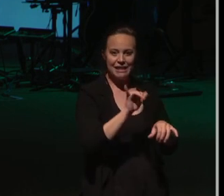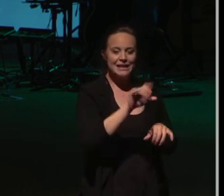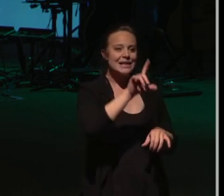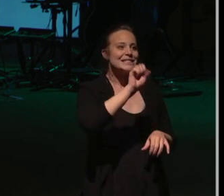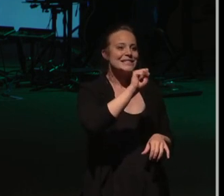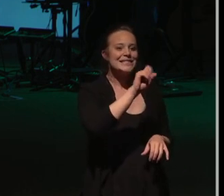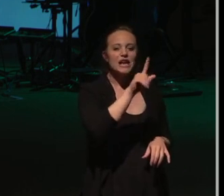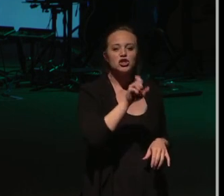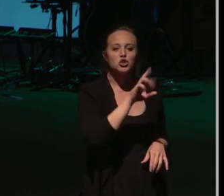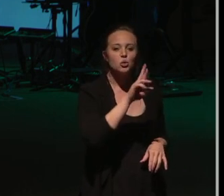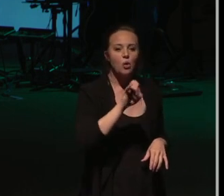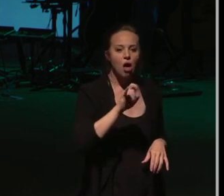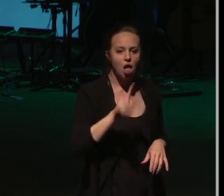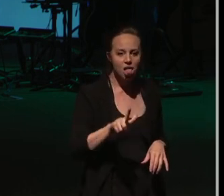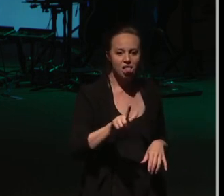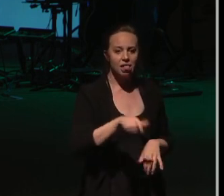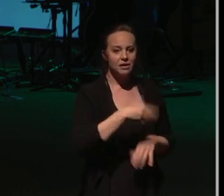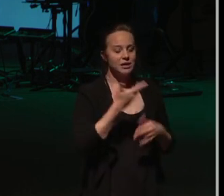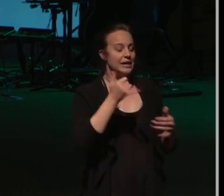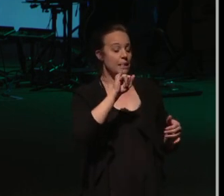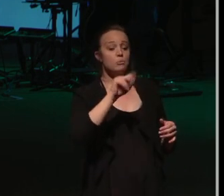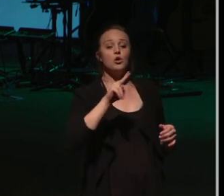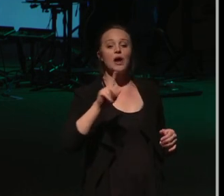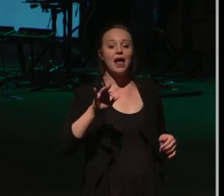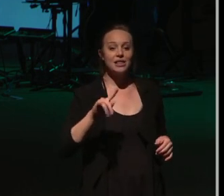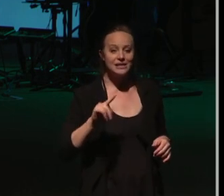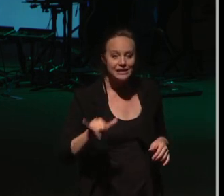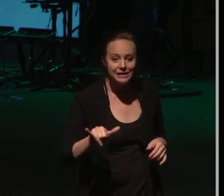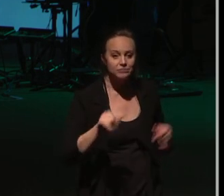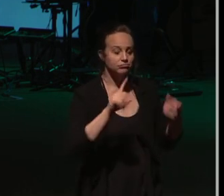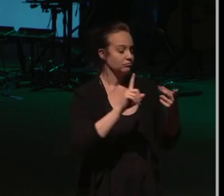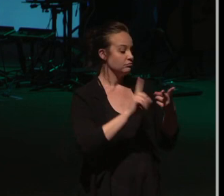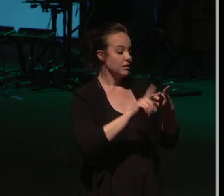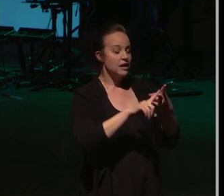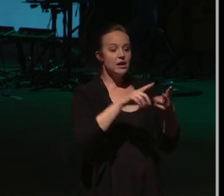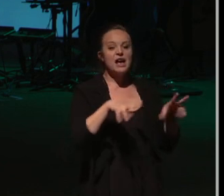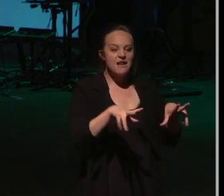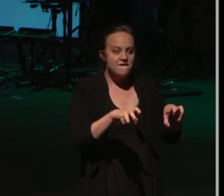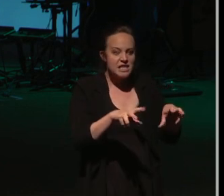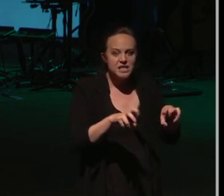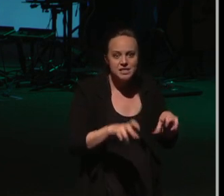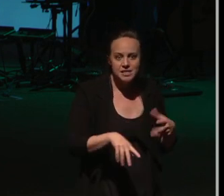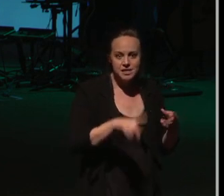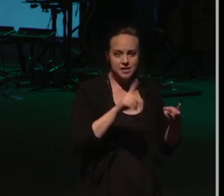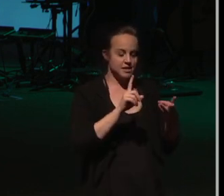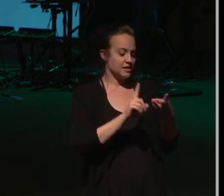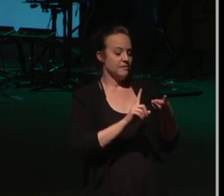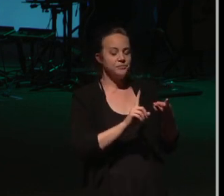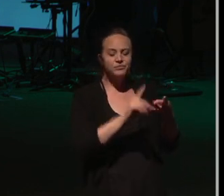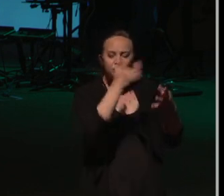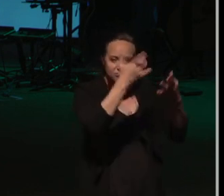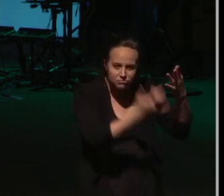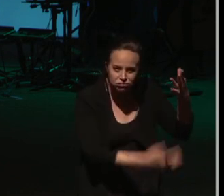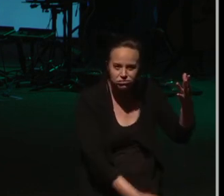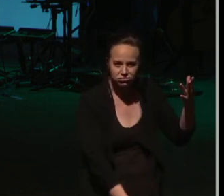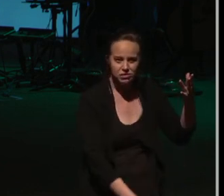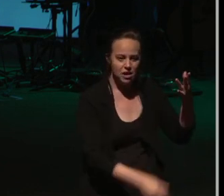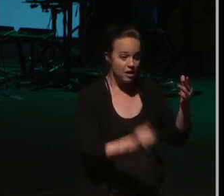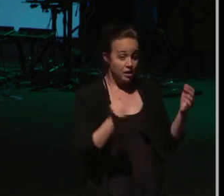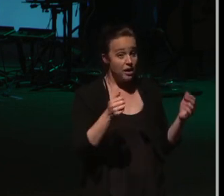passion, evil desire, and covetousness, which is idolatry. On account of these, the wrath of God is